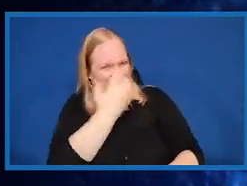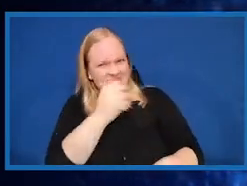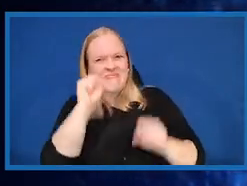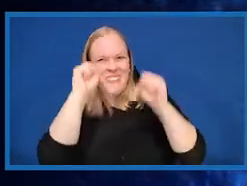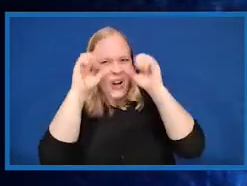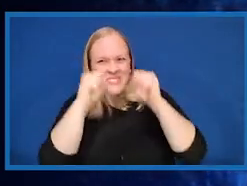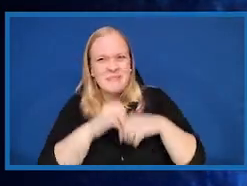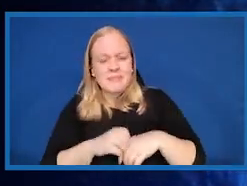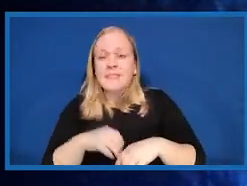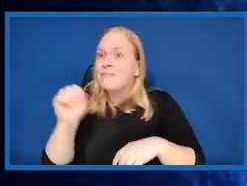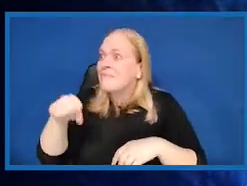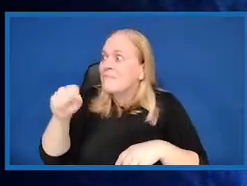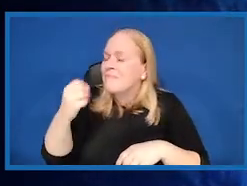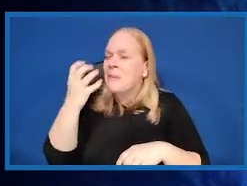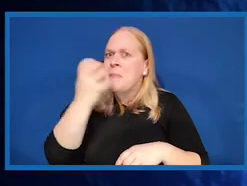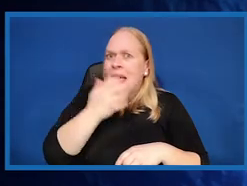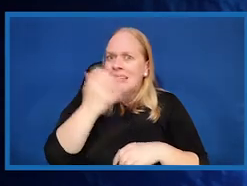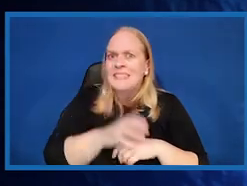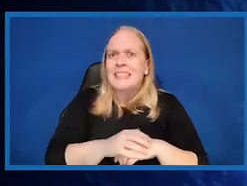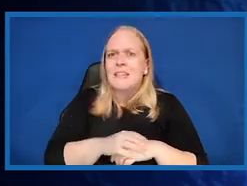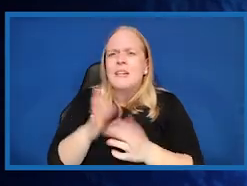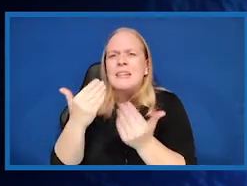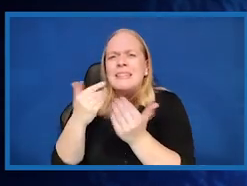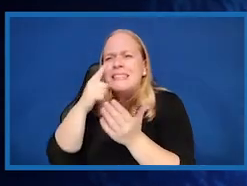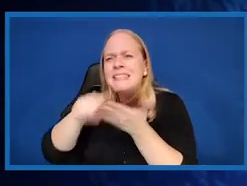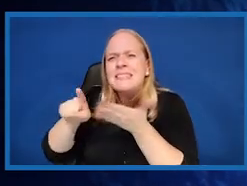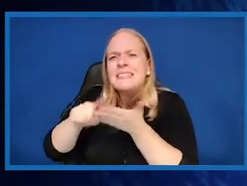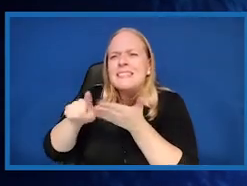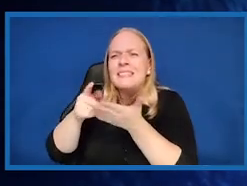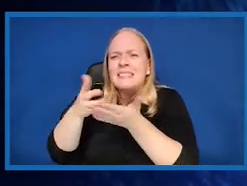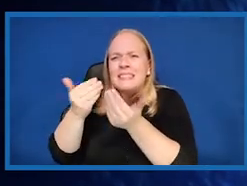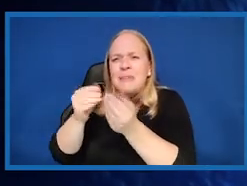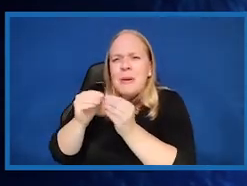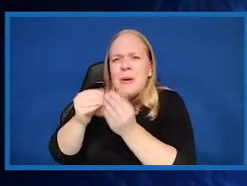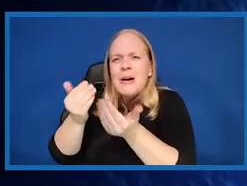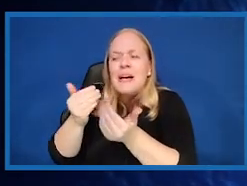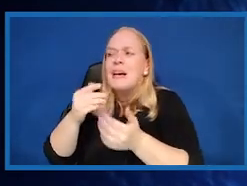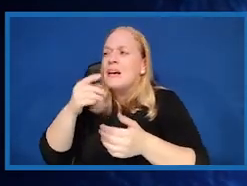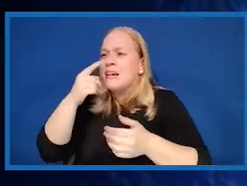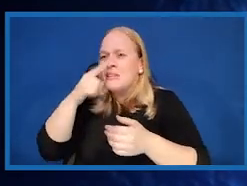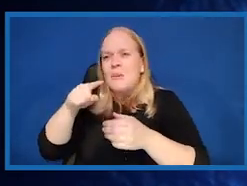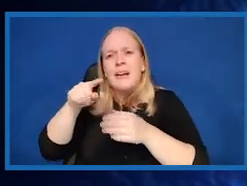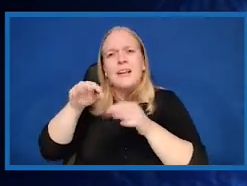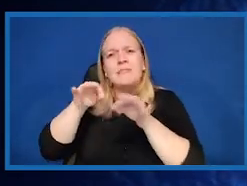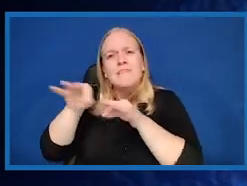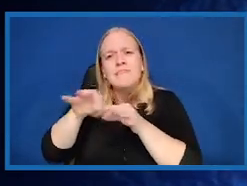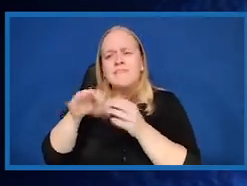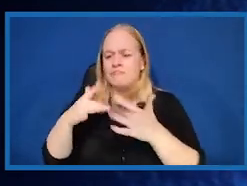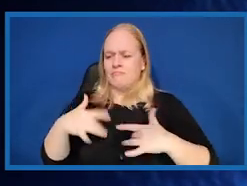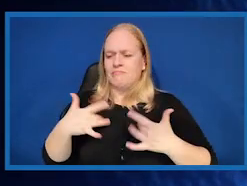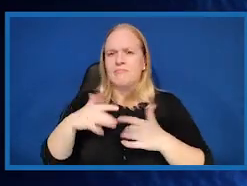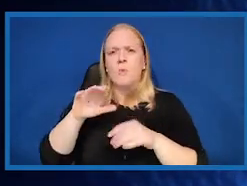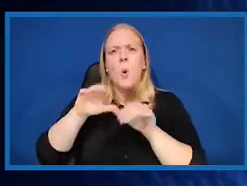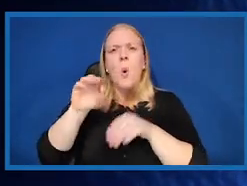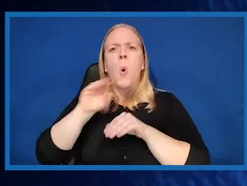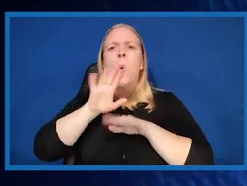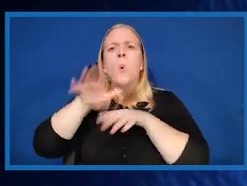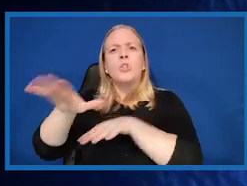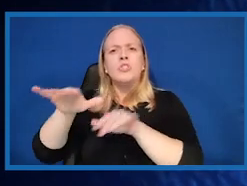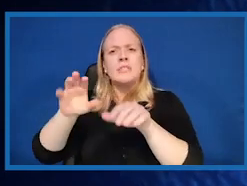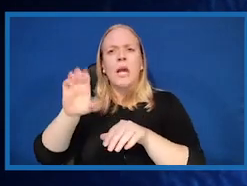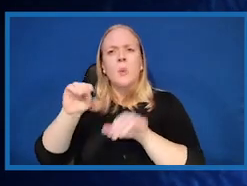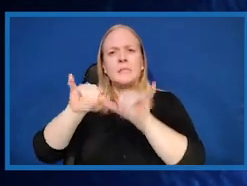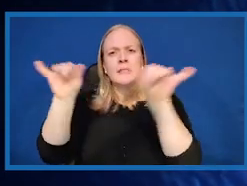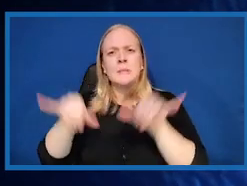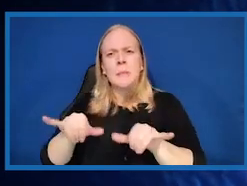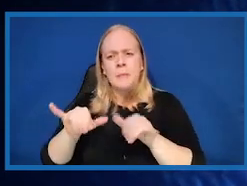I want to dig into that a little bit deeper. What changes are we seeing to ocean ecosystems due to climate change? This sounds like it's something that's